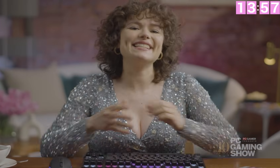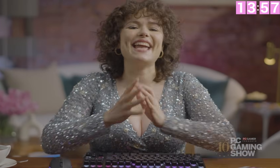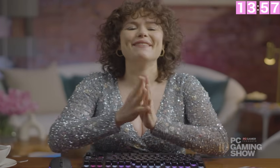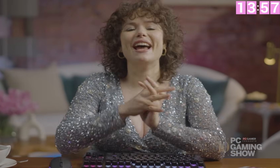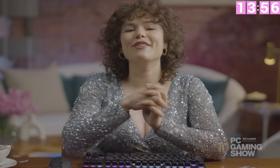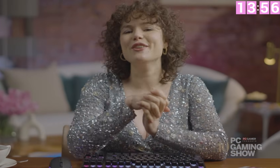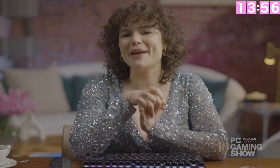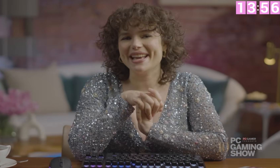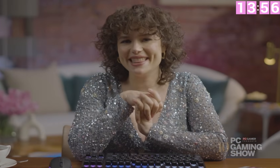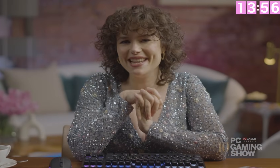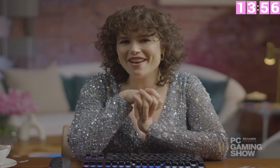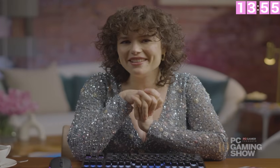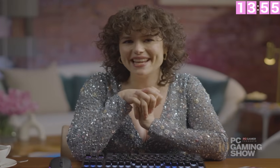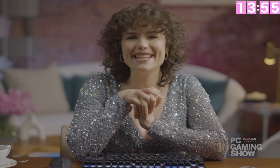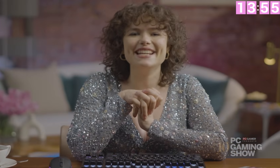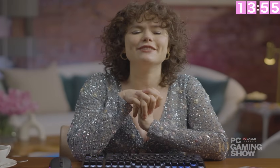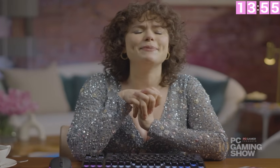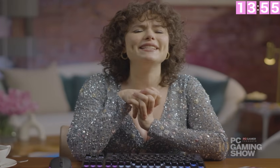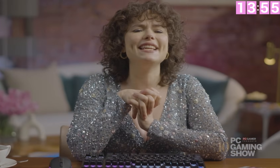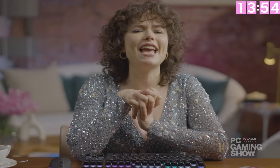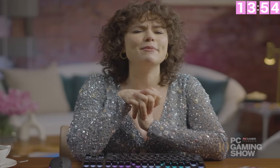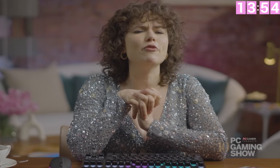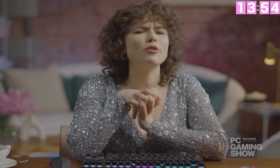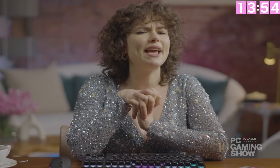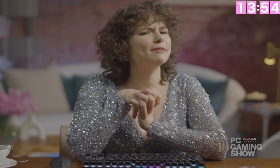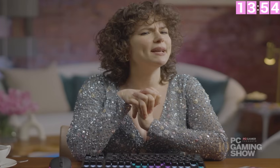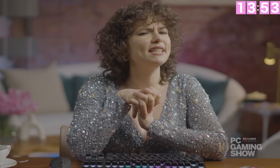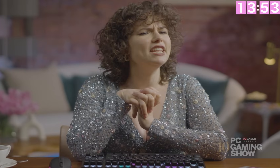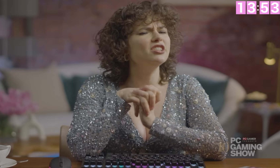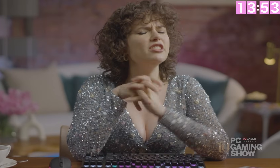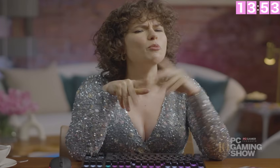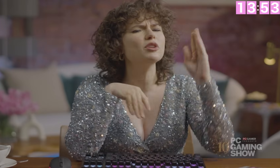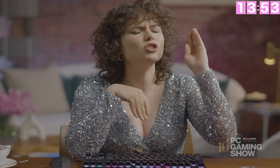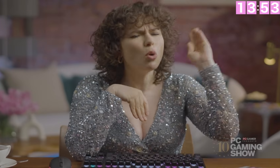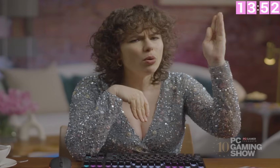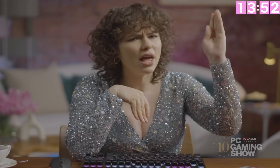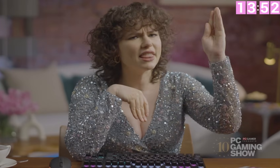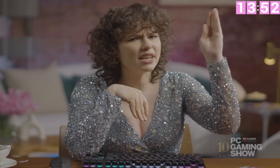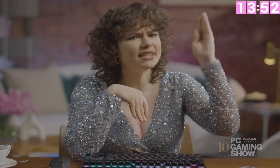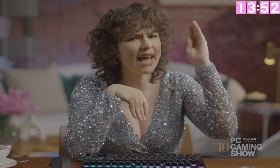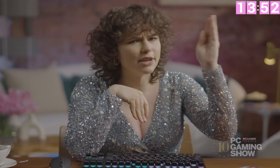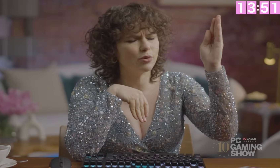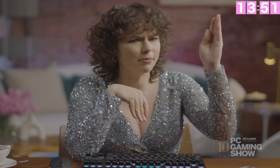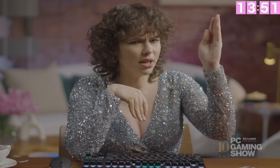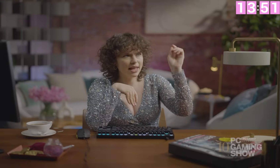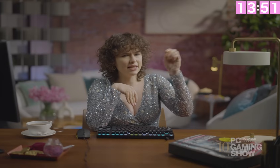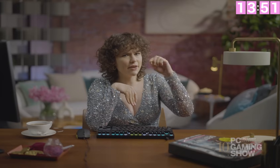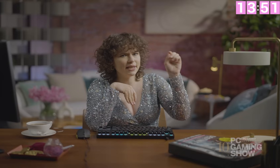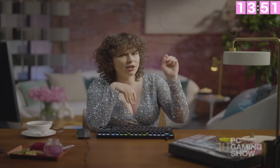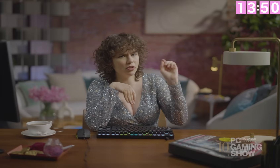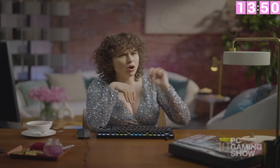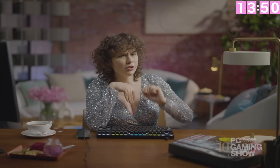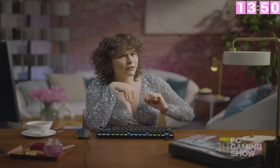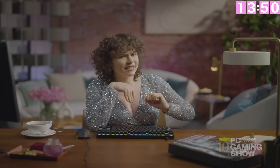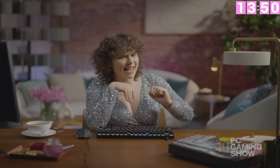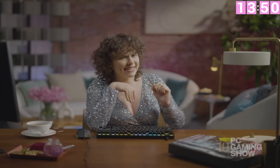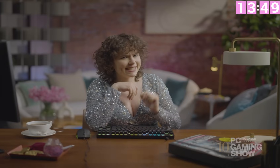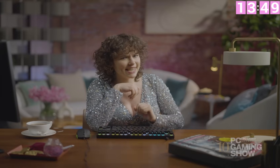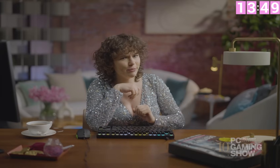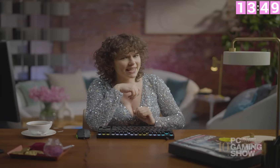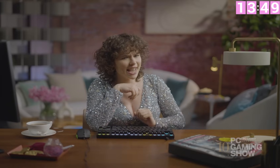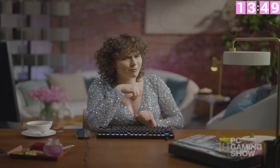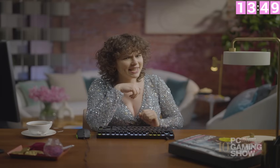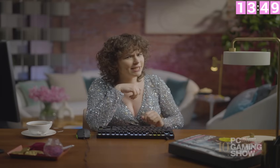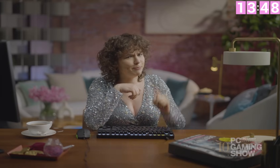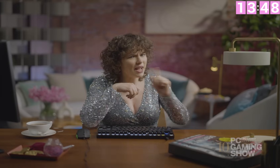And the next game in our look back at the last 10 years of PC gaming rode expectations that were taller than a sandworm. It definitely got knocked off the sandy